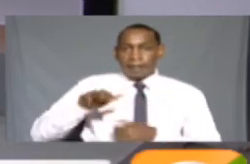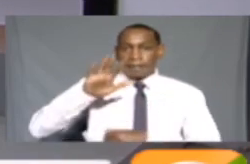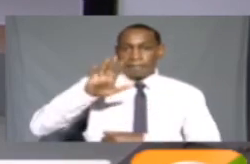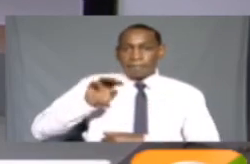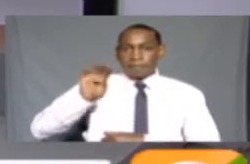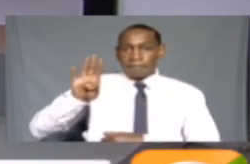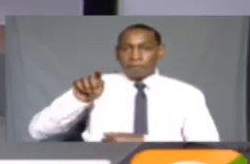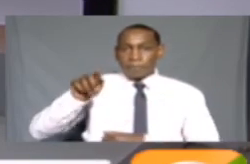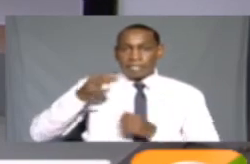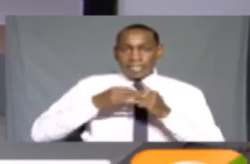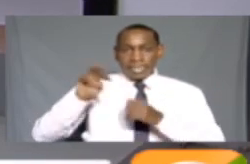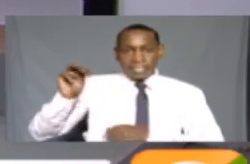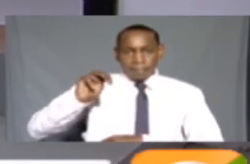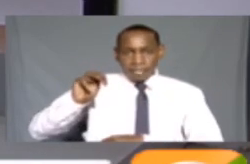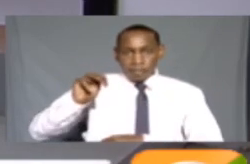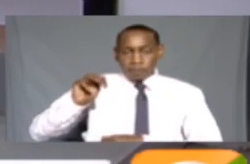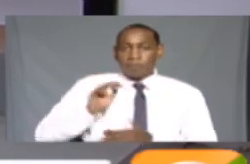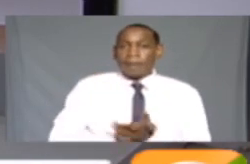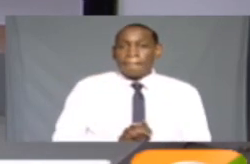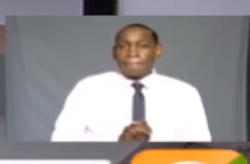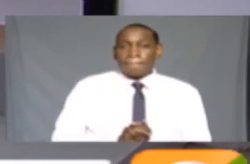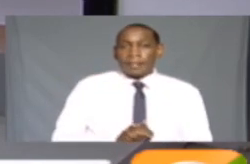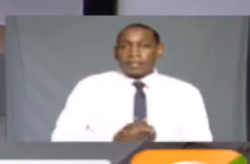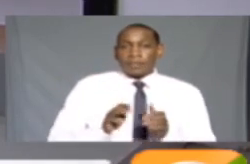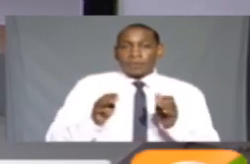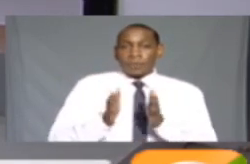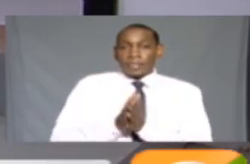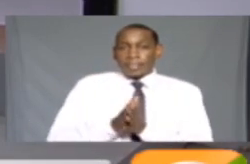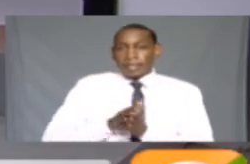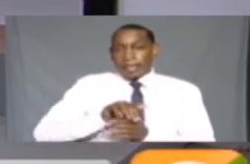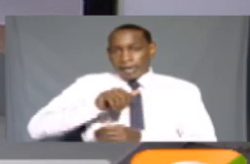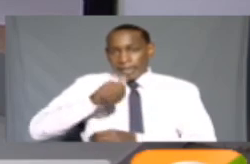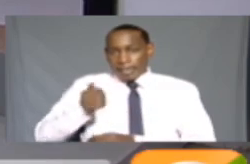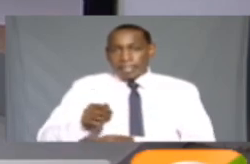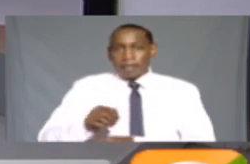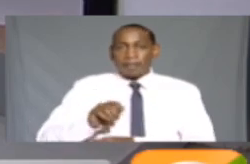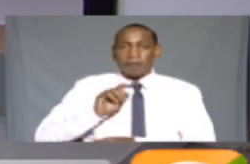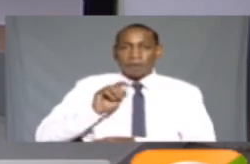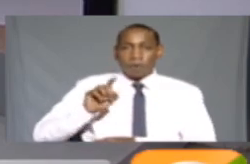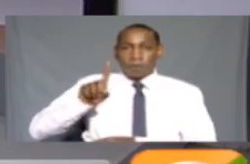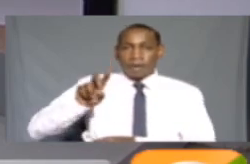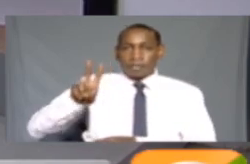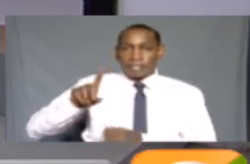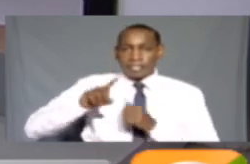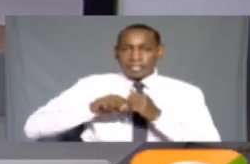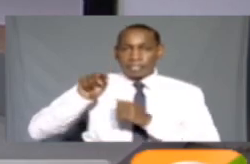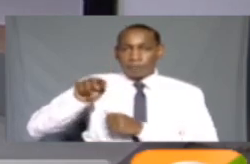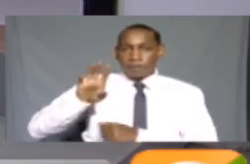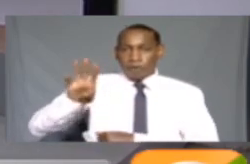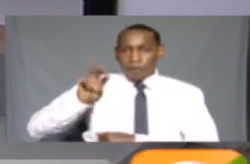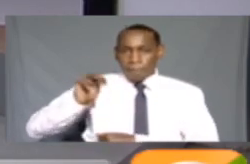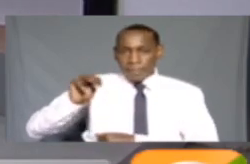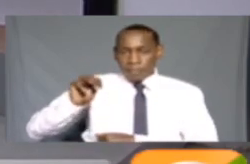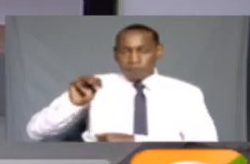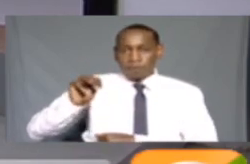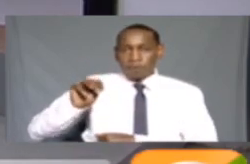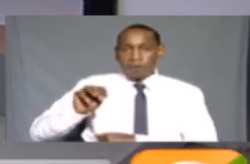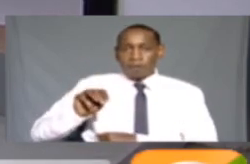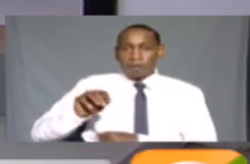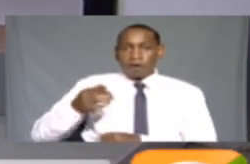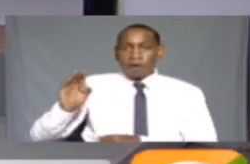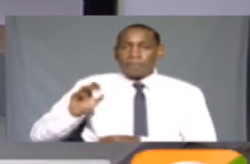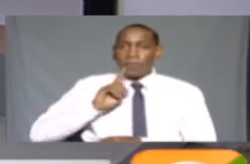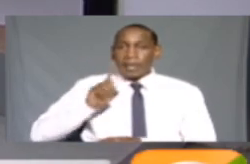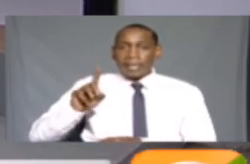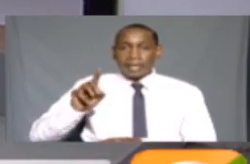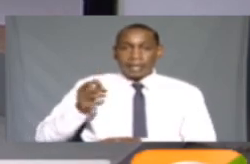54.8 million shilling pieces. And 126.4 million pieces of the 100